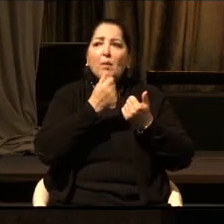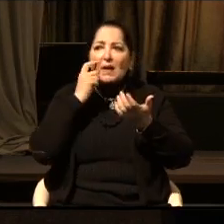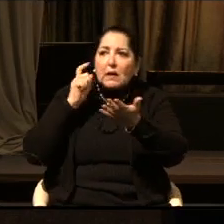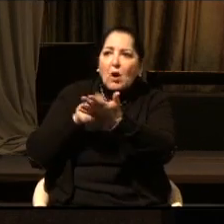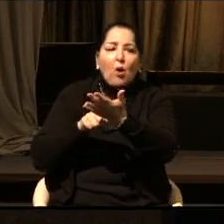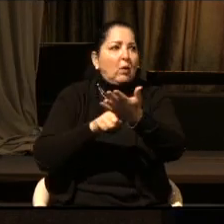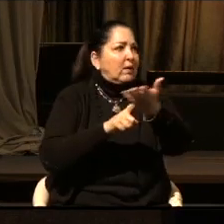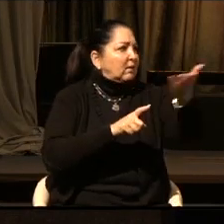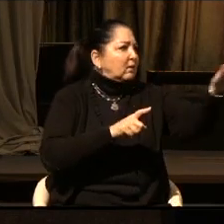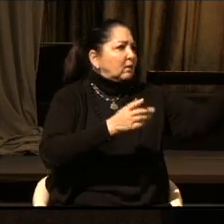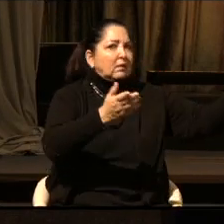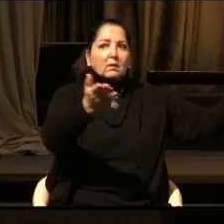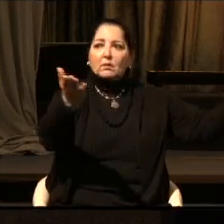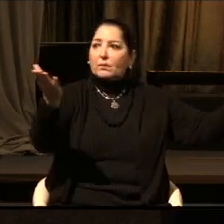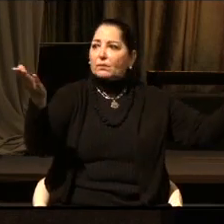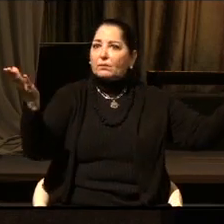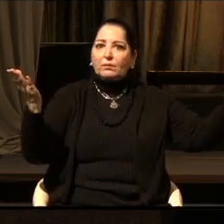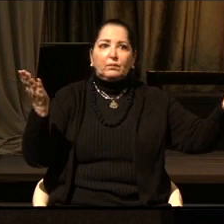made visible.